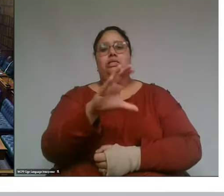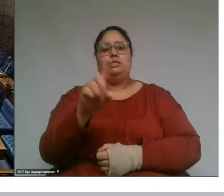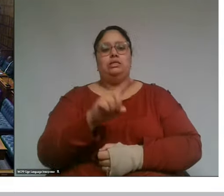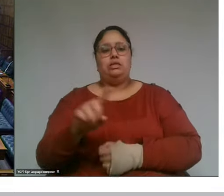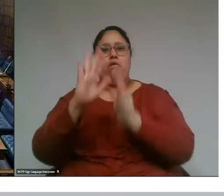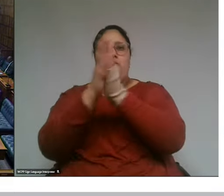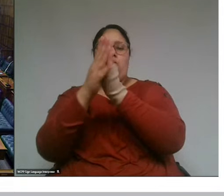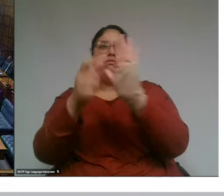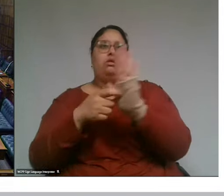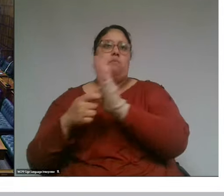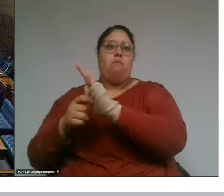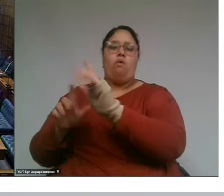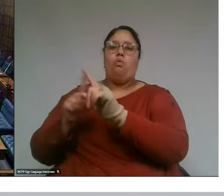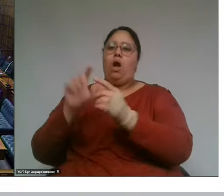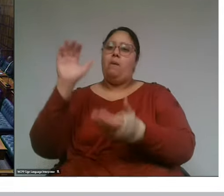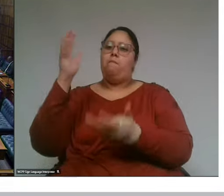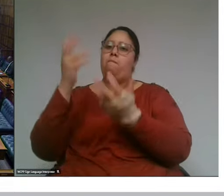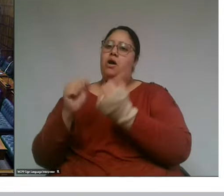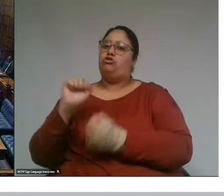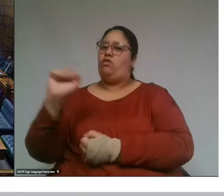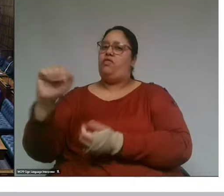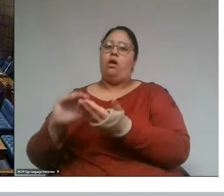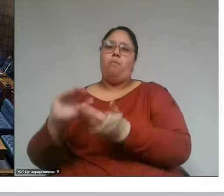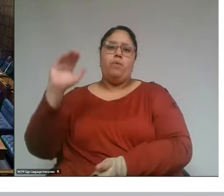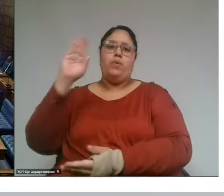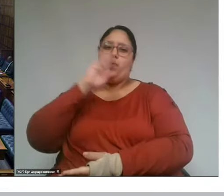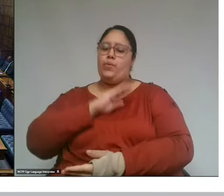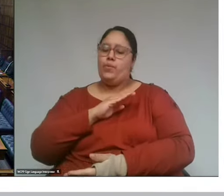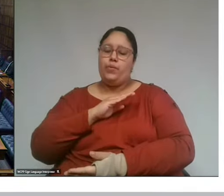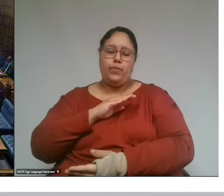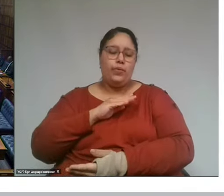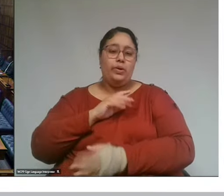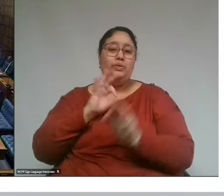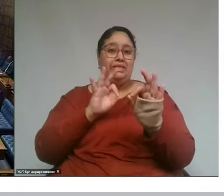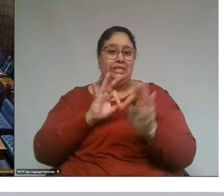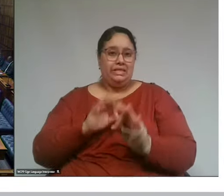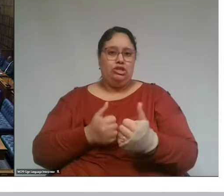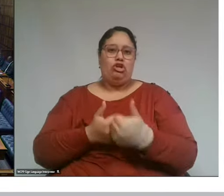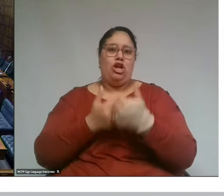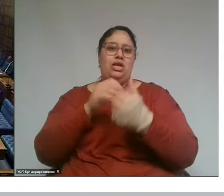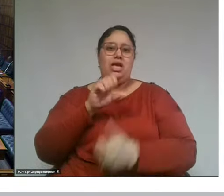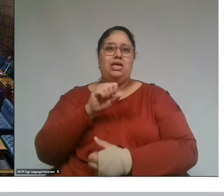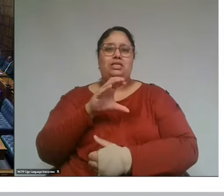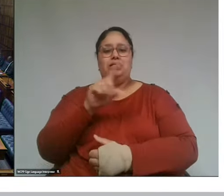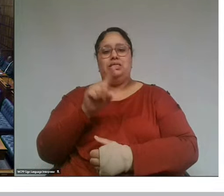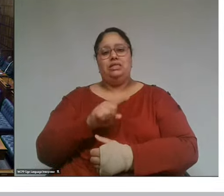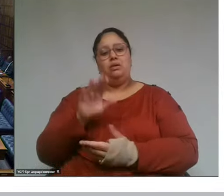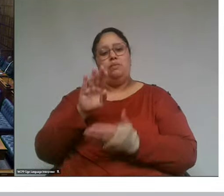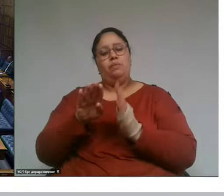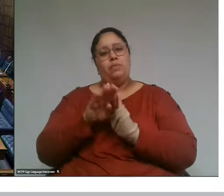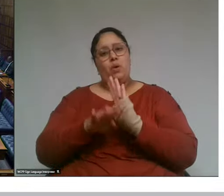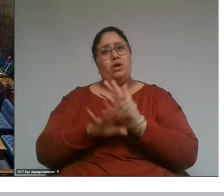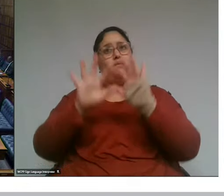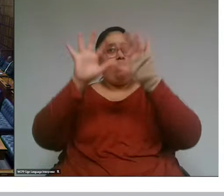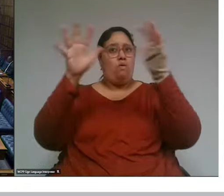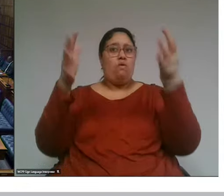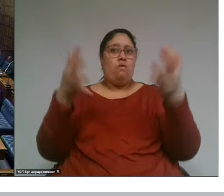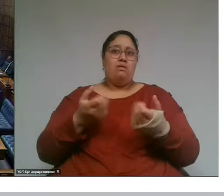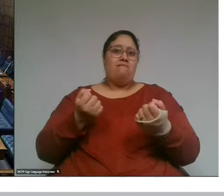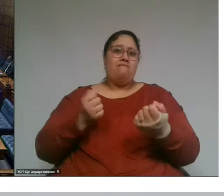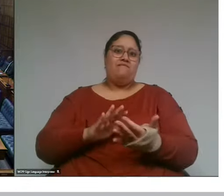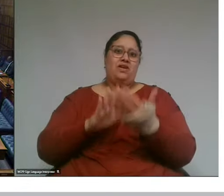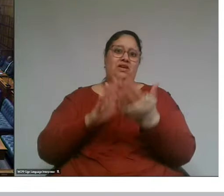demands because their budget is not growing so this is the challenge that the sez program as a whole is currently